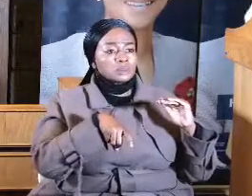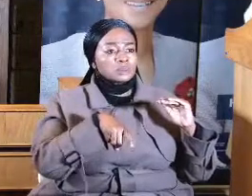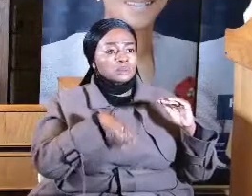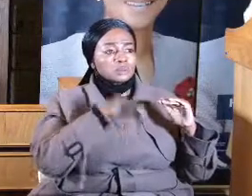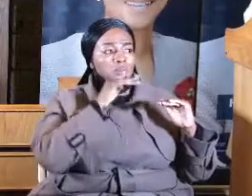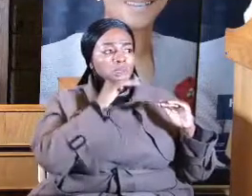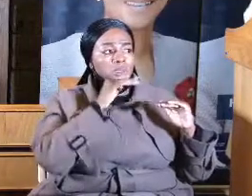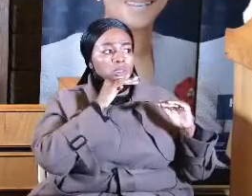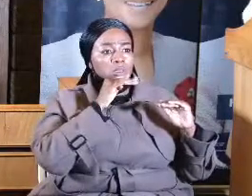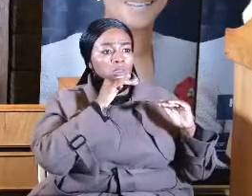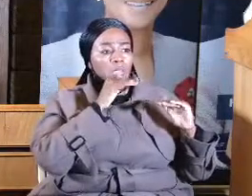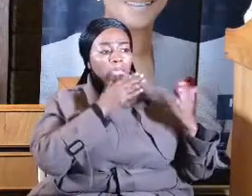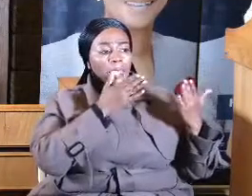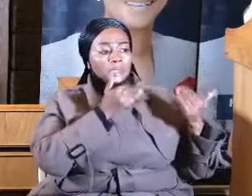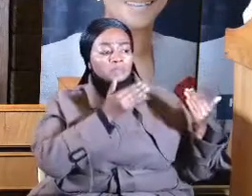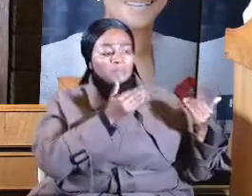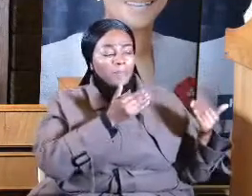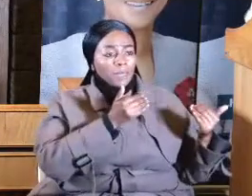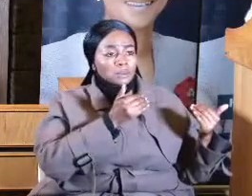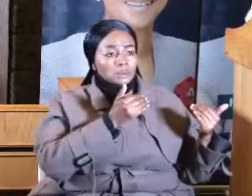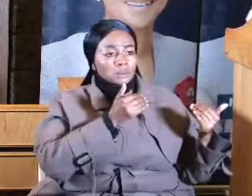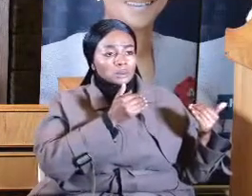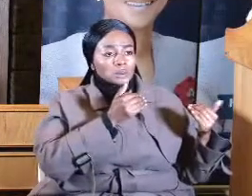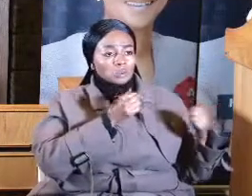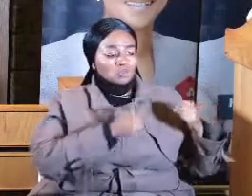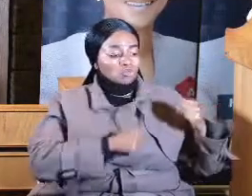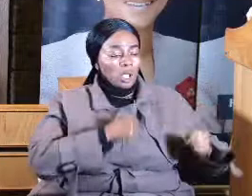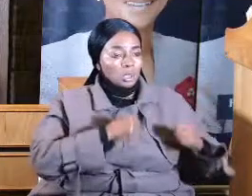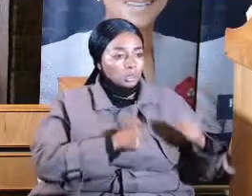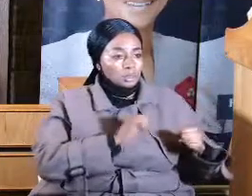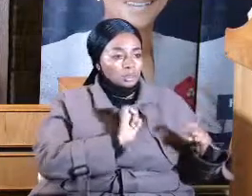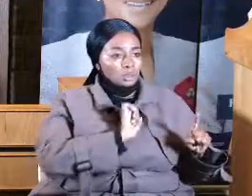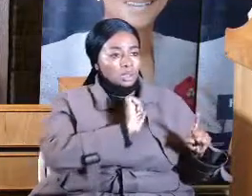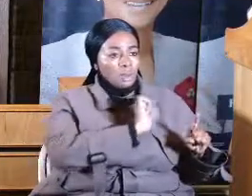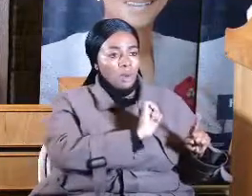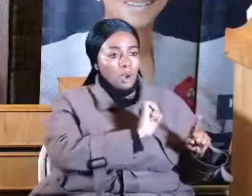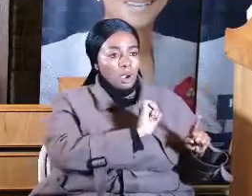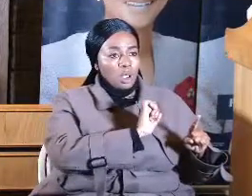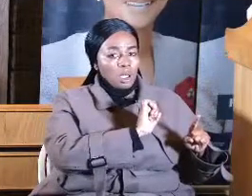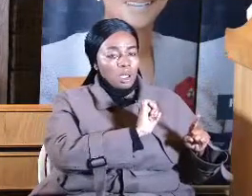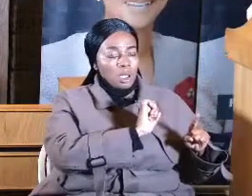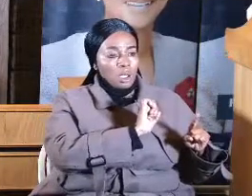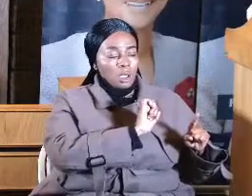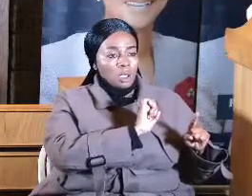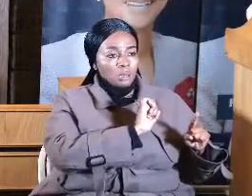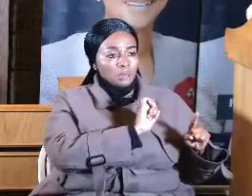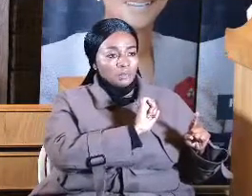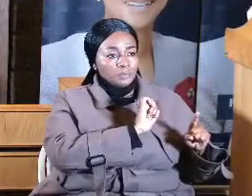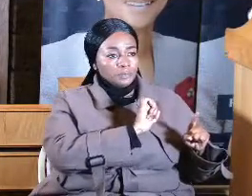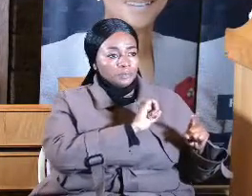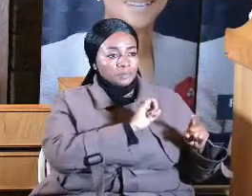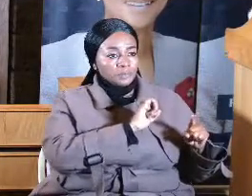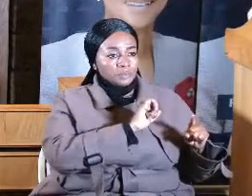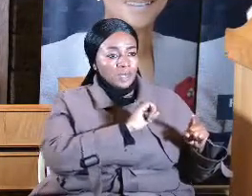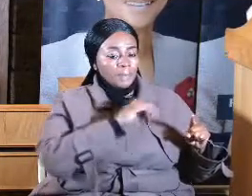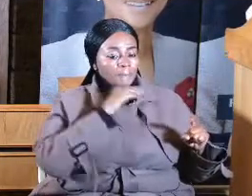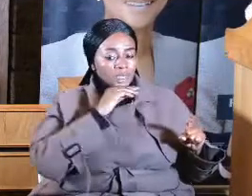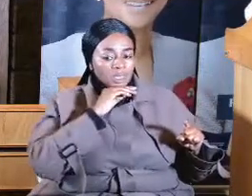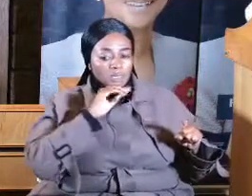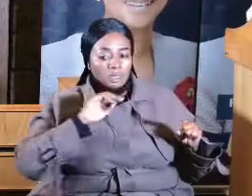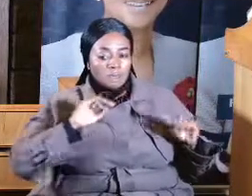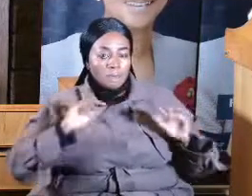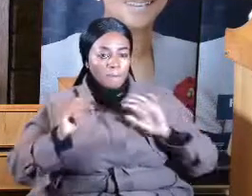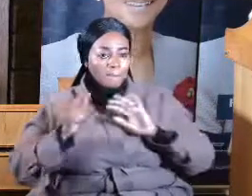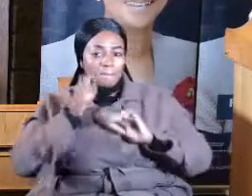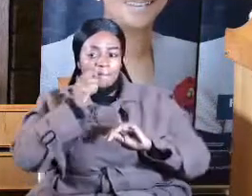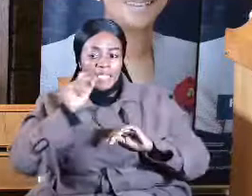expect that their willful struggles relating must be validated rather